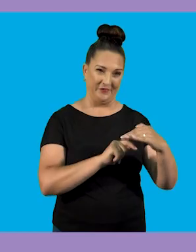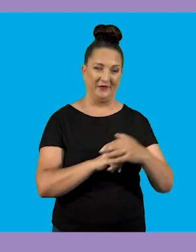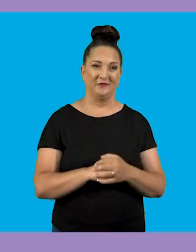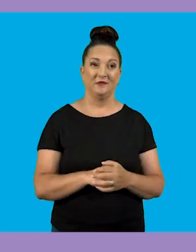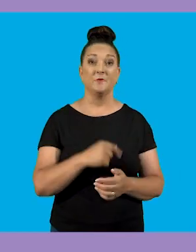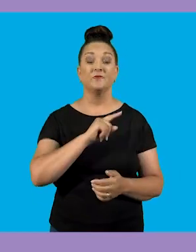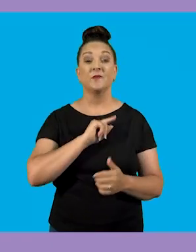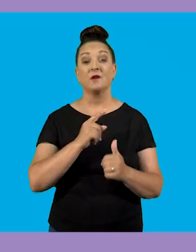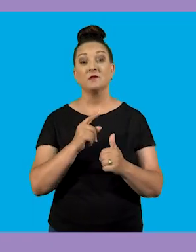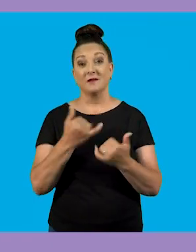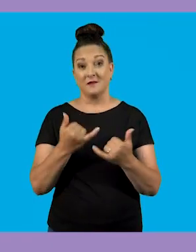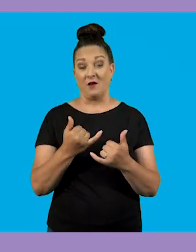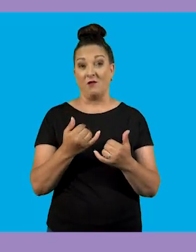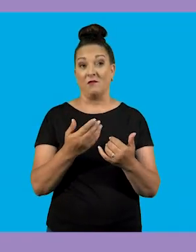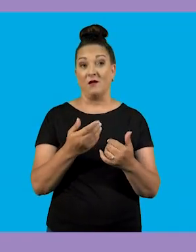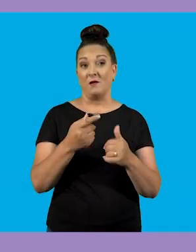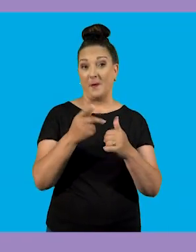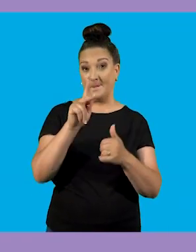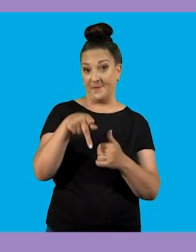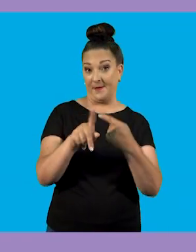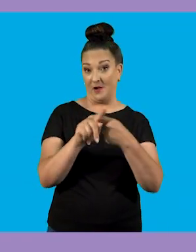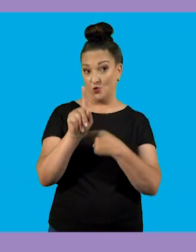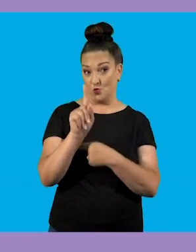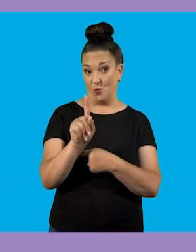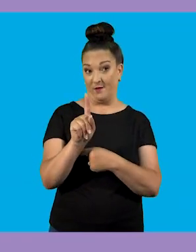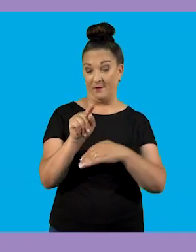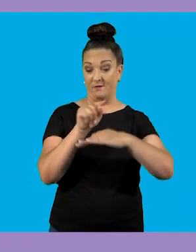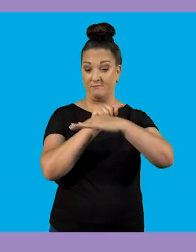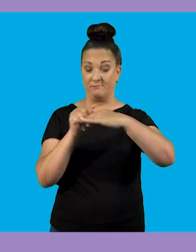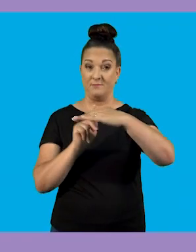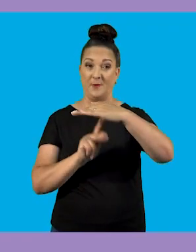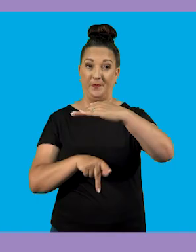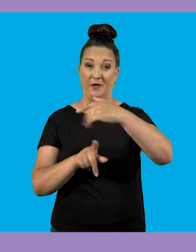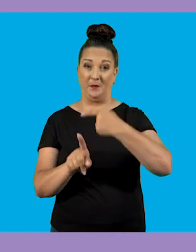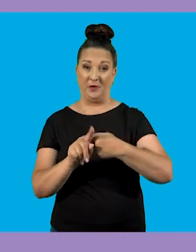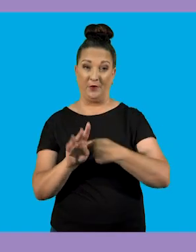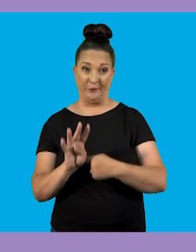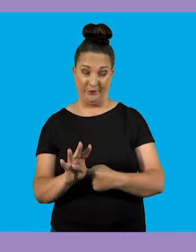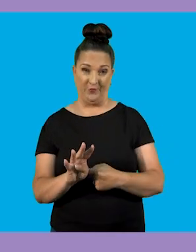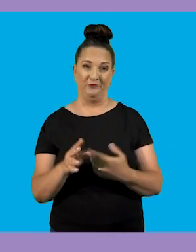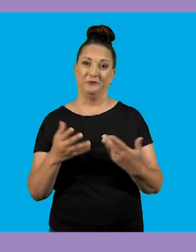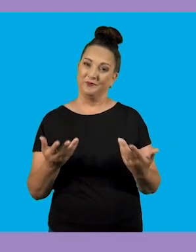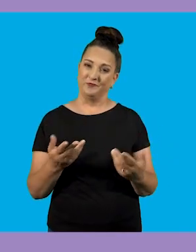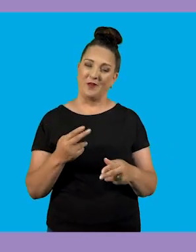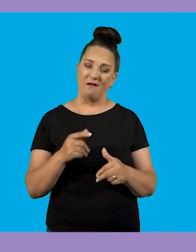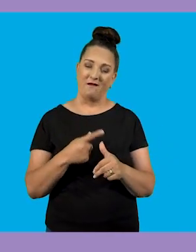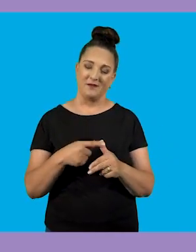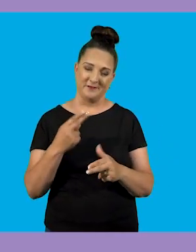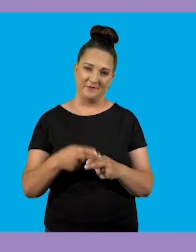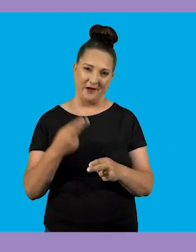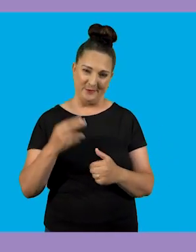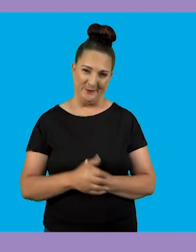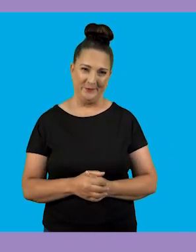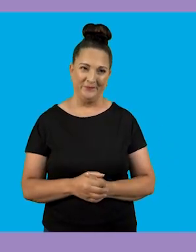with? We are left with the p plus 1 divided by the p plus 4. And that is the